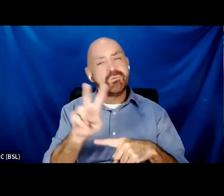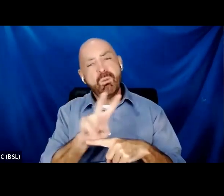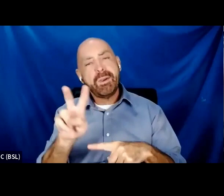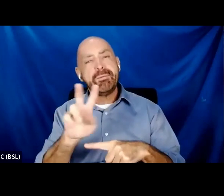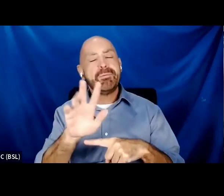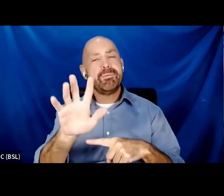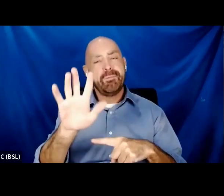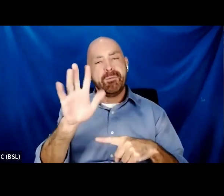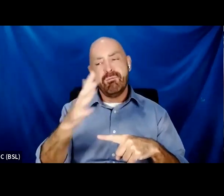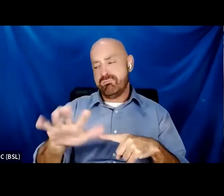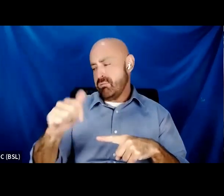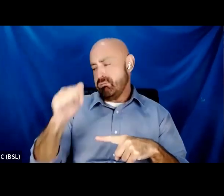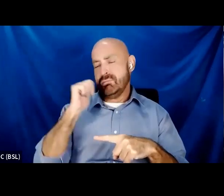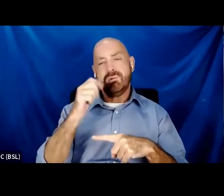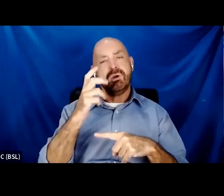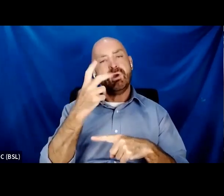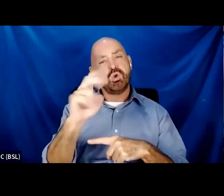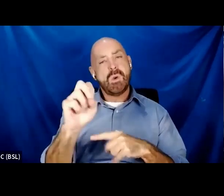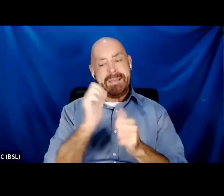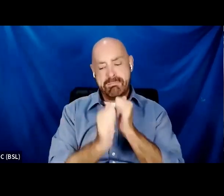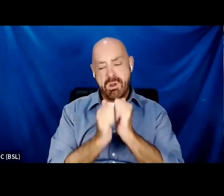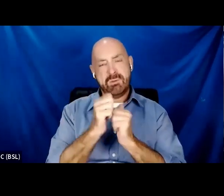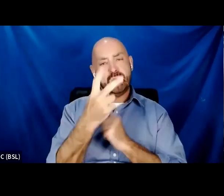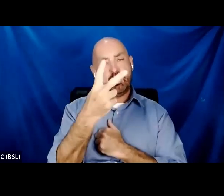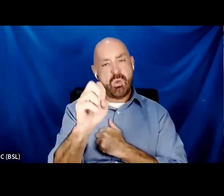the 20th of March 2020.